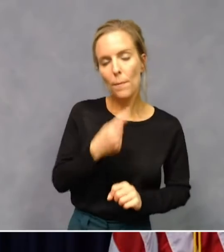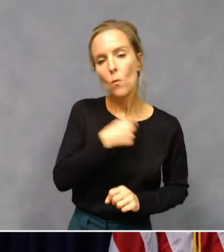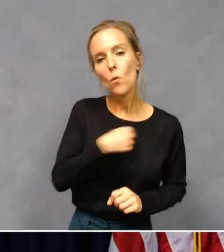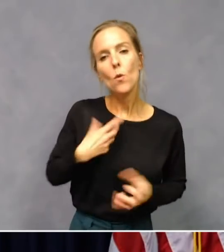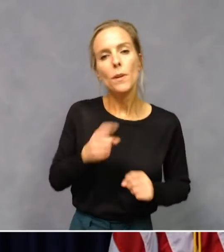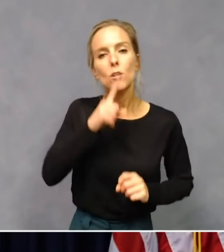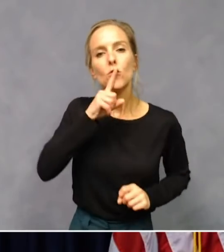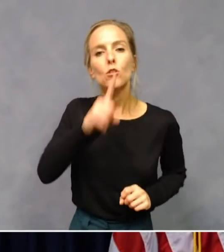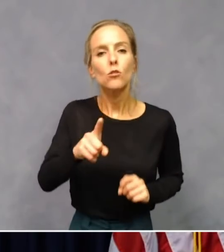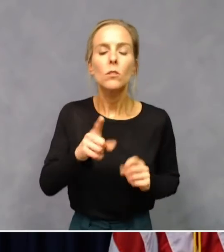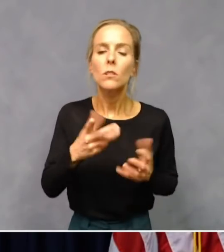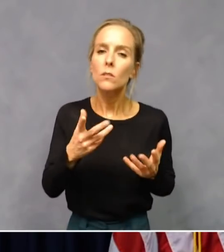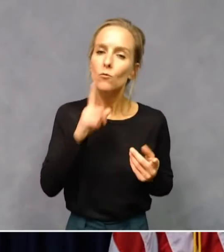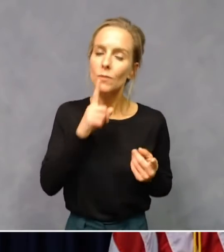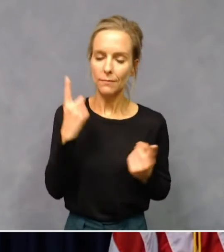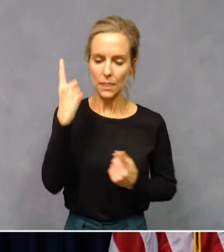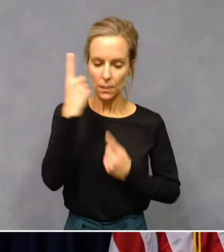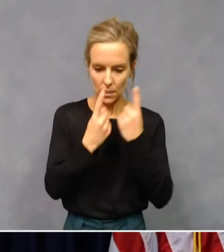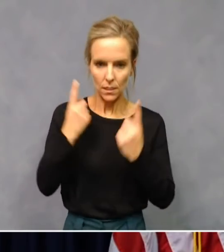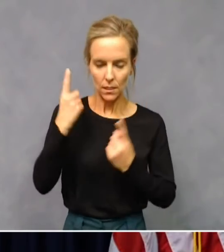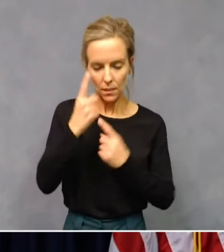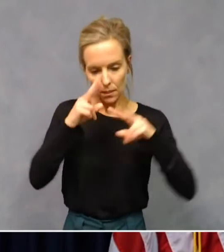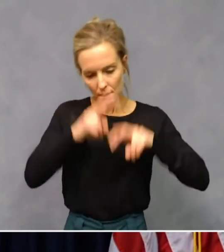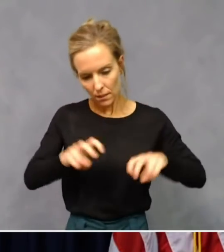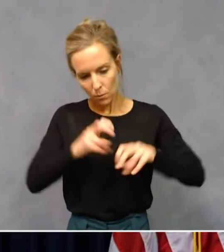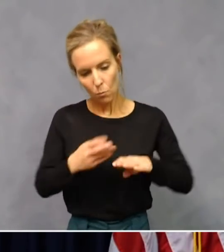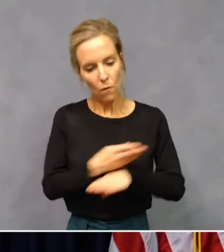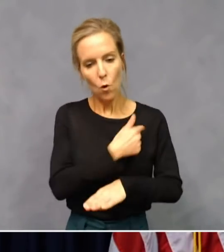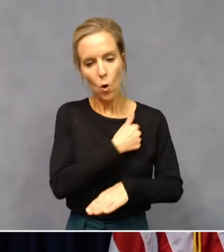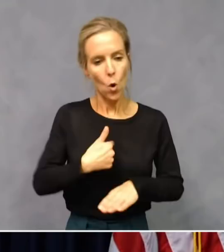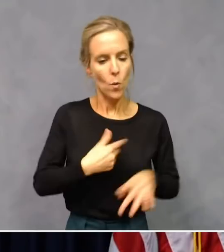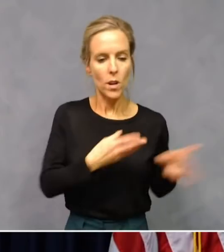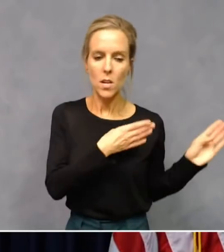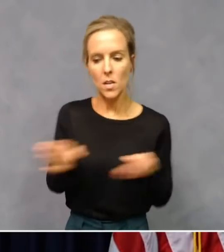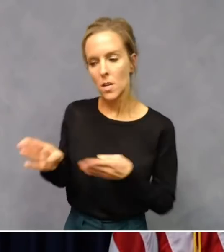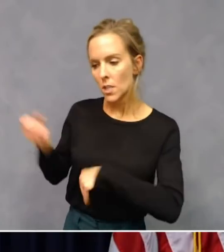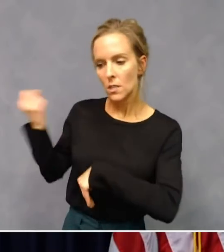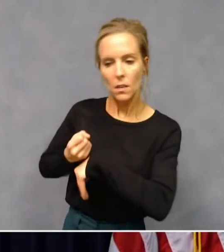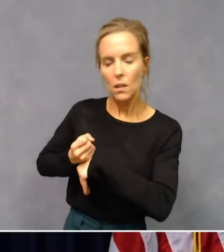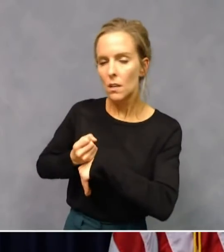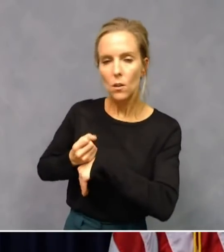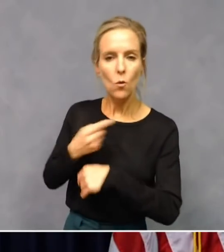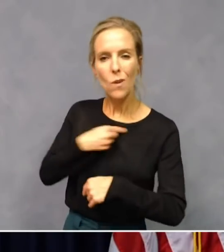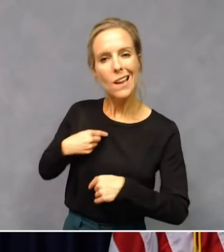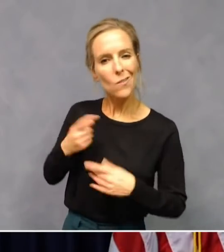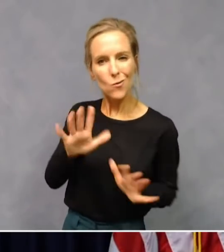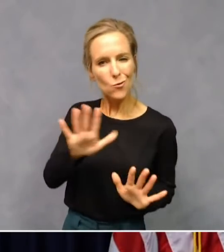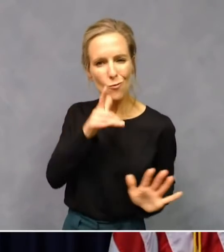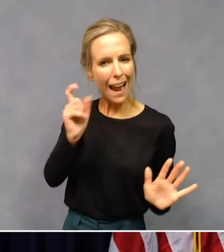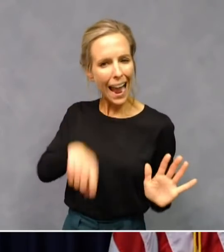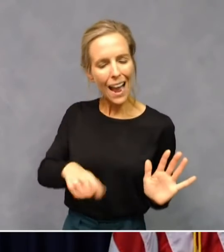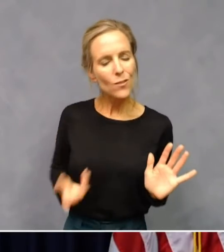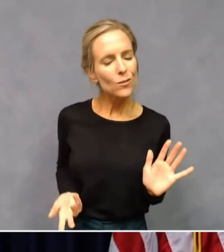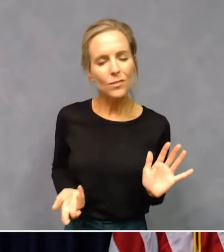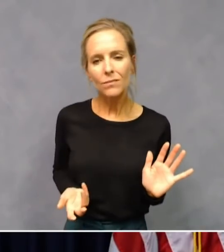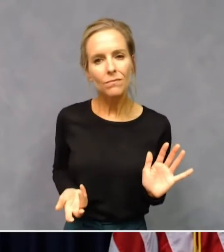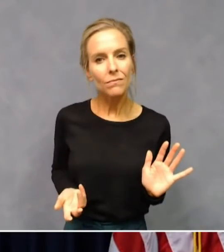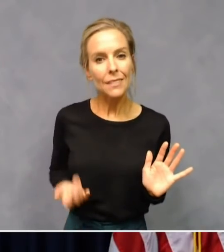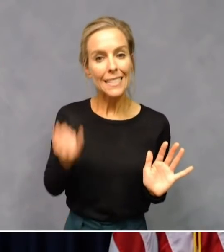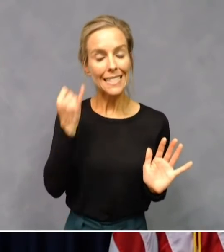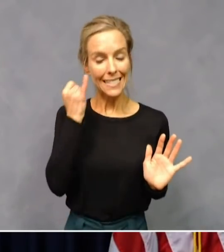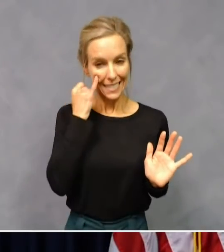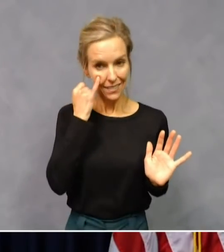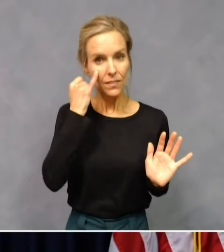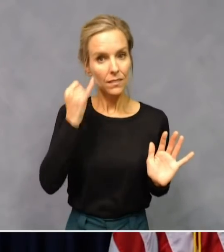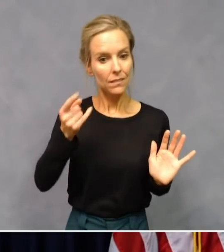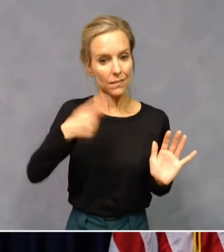very thoughtful before we go in that direction. And remember, we shouldn't have to if people will do